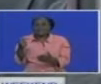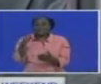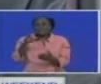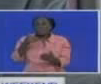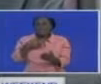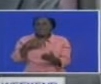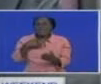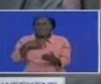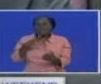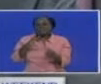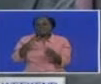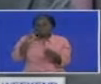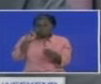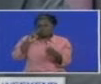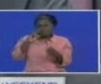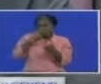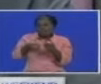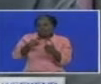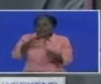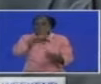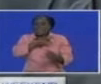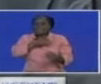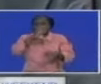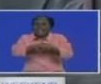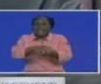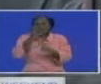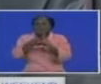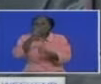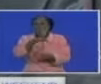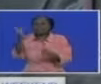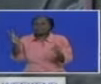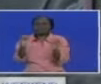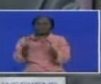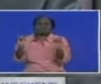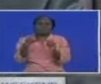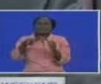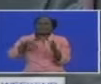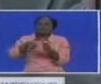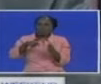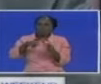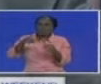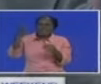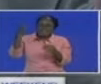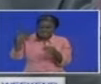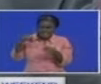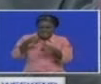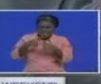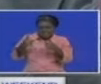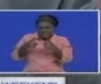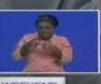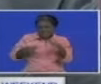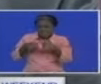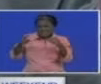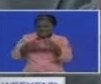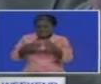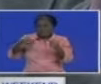to show for it, for those 50 years. You walk out here in the last 7 years, you can see that we have